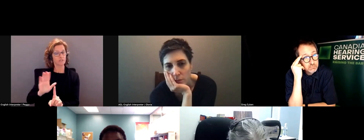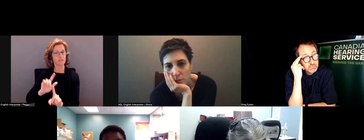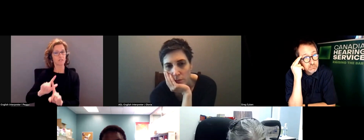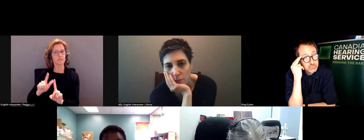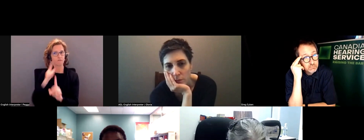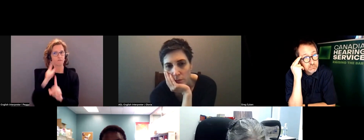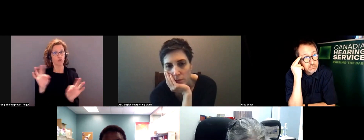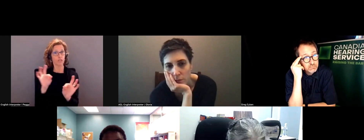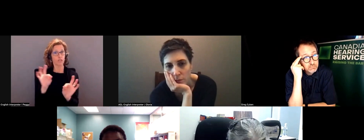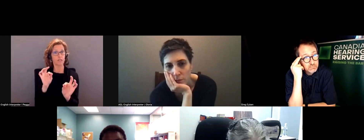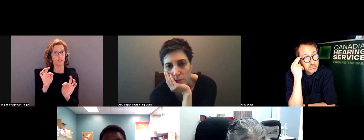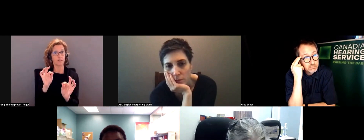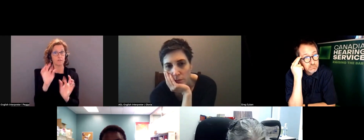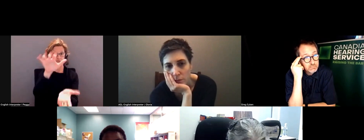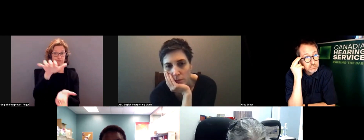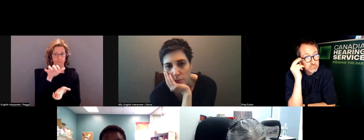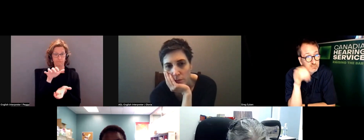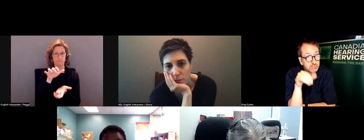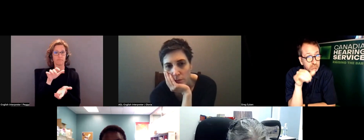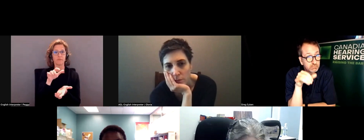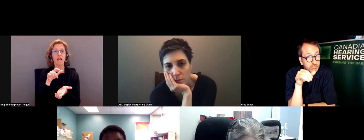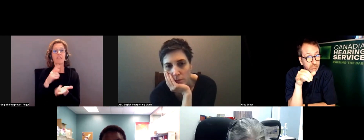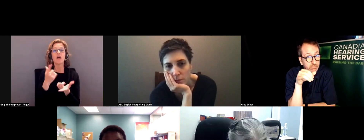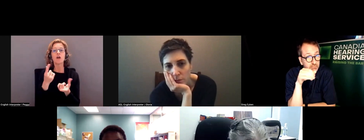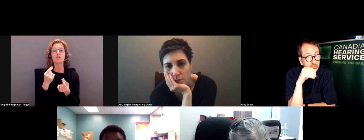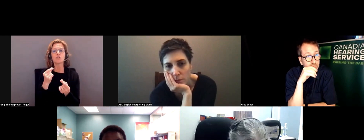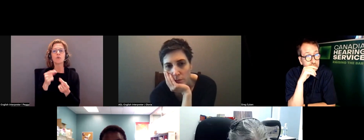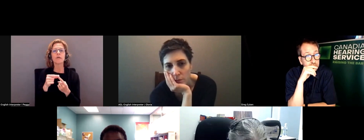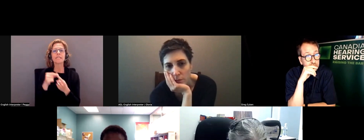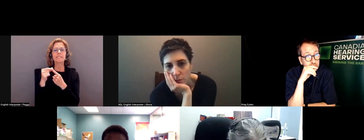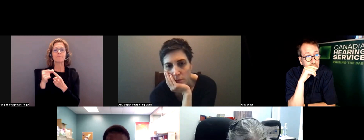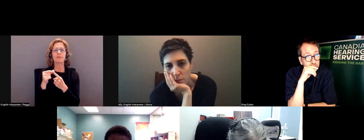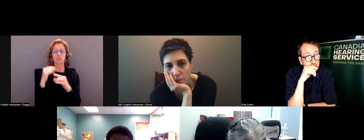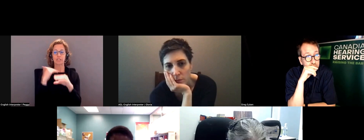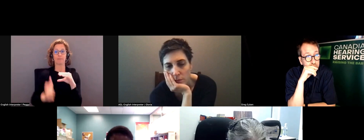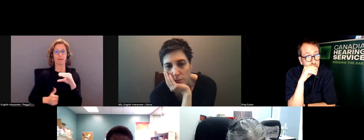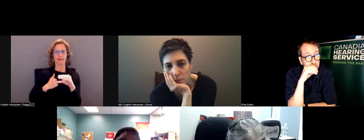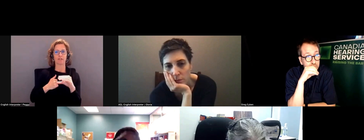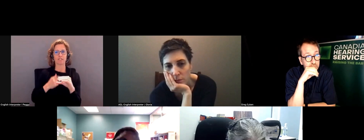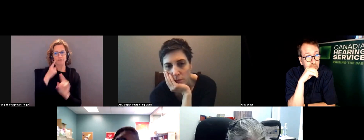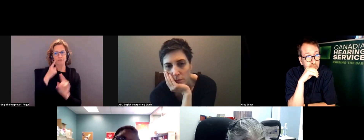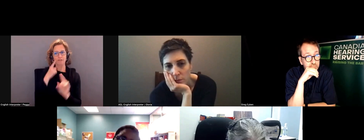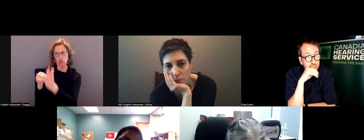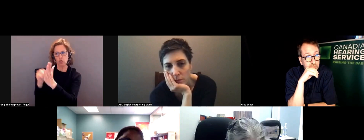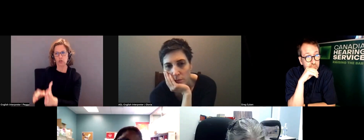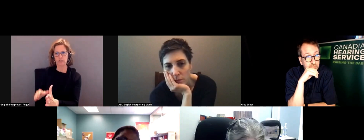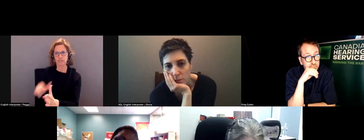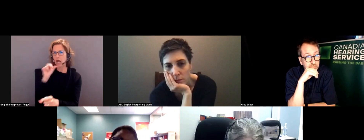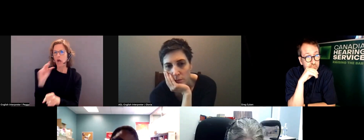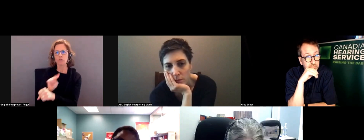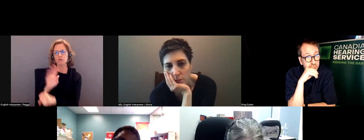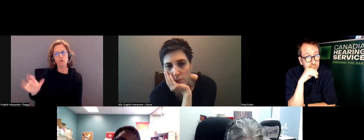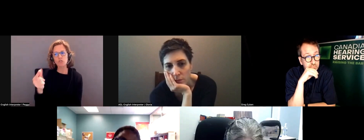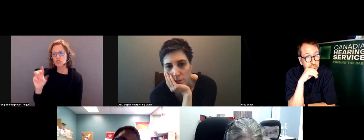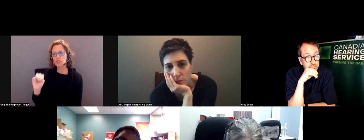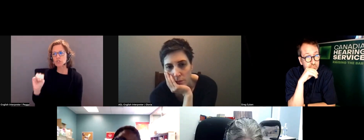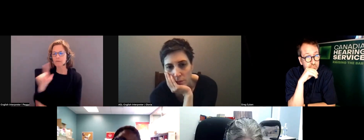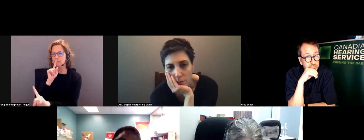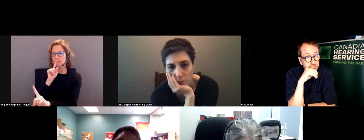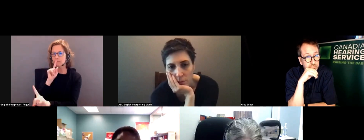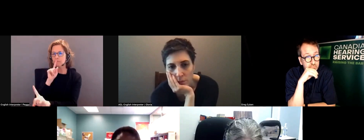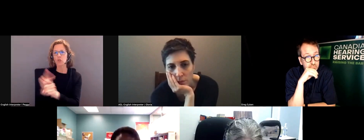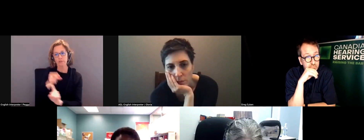free, and then basically issuing special email addresses to learners. So they're not using their regular Gmail address, they're actually